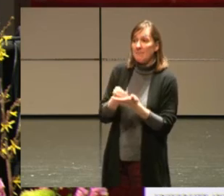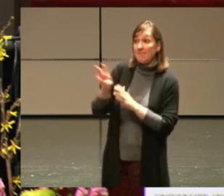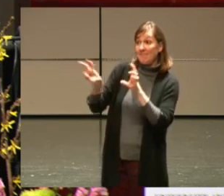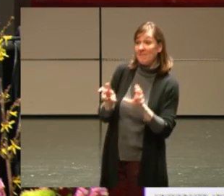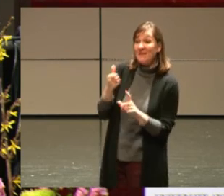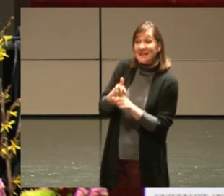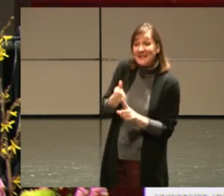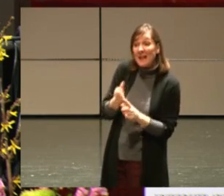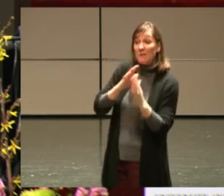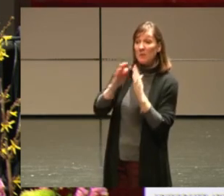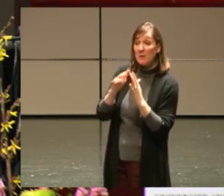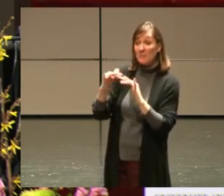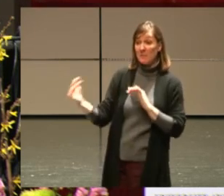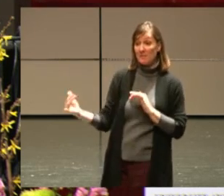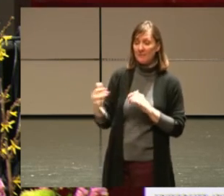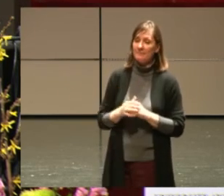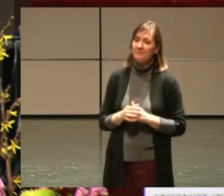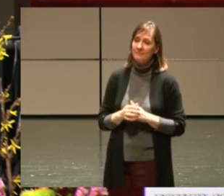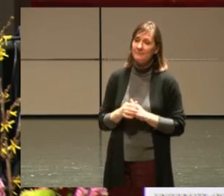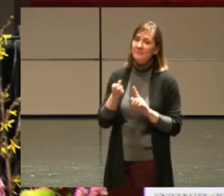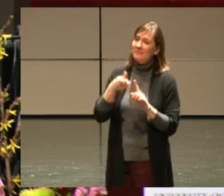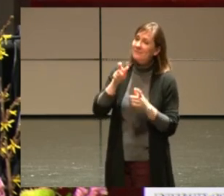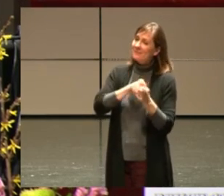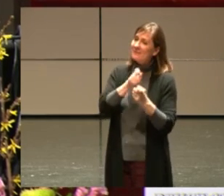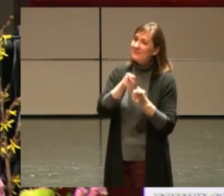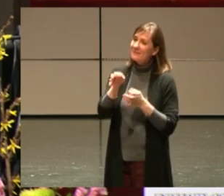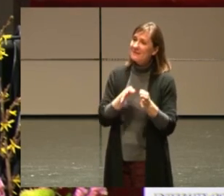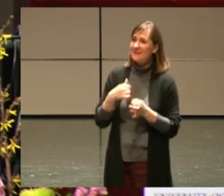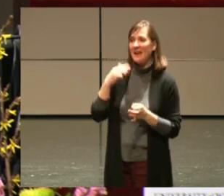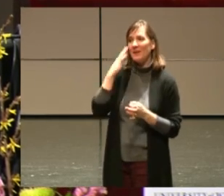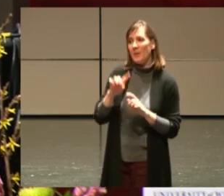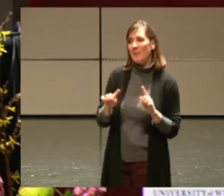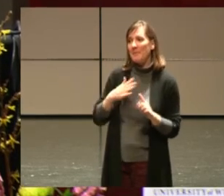my hunch. You're welcome.